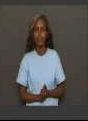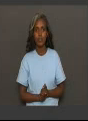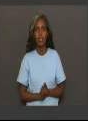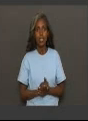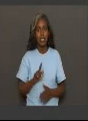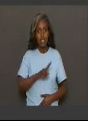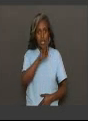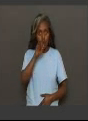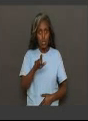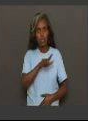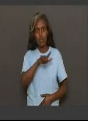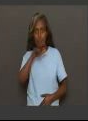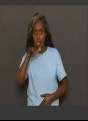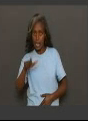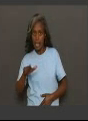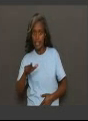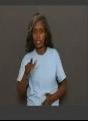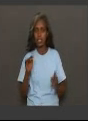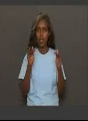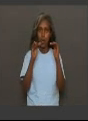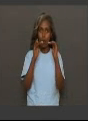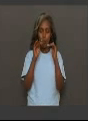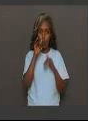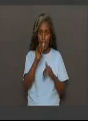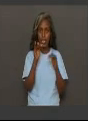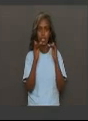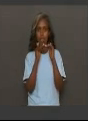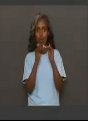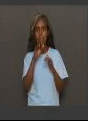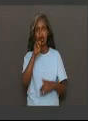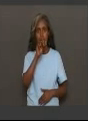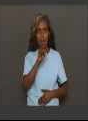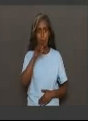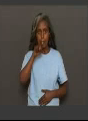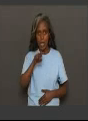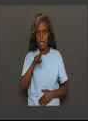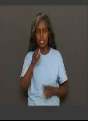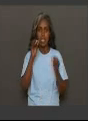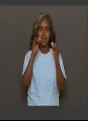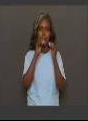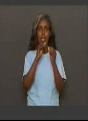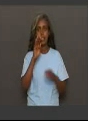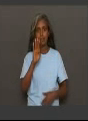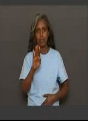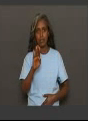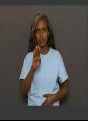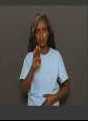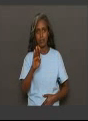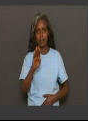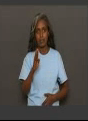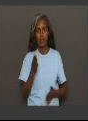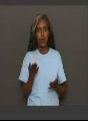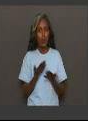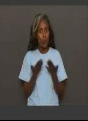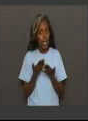The equation of a line is y equals mx plus b,